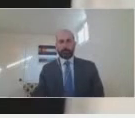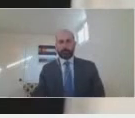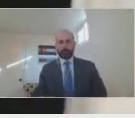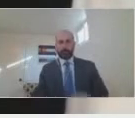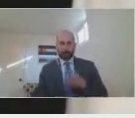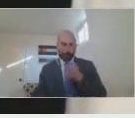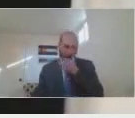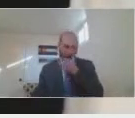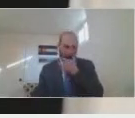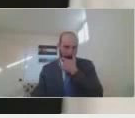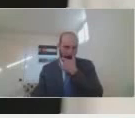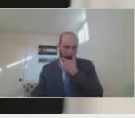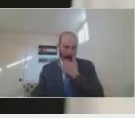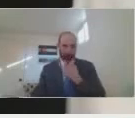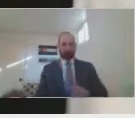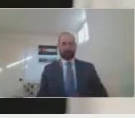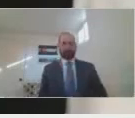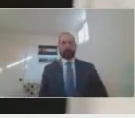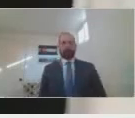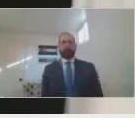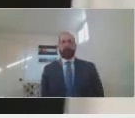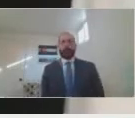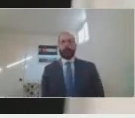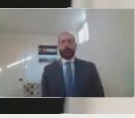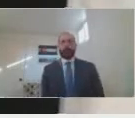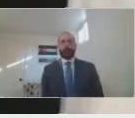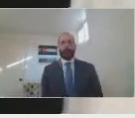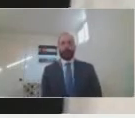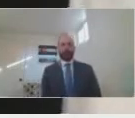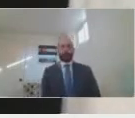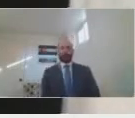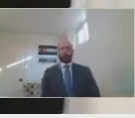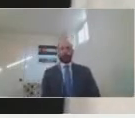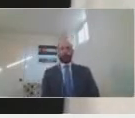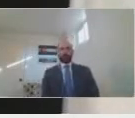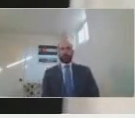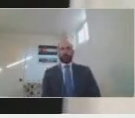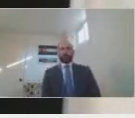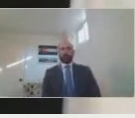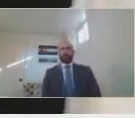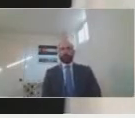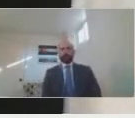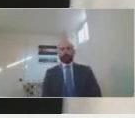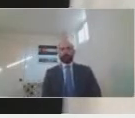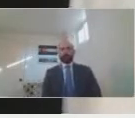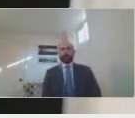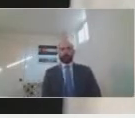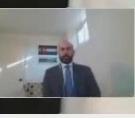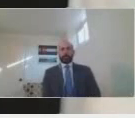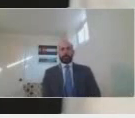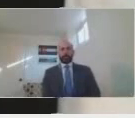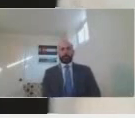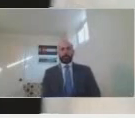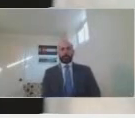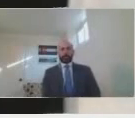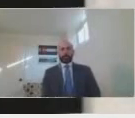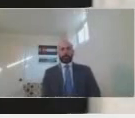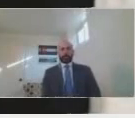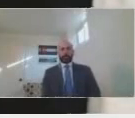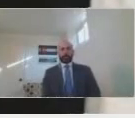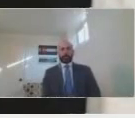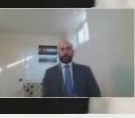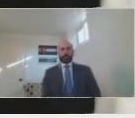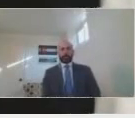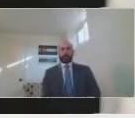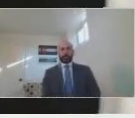personnel in and around the COVID wards that might not be with the patients. People who clean the COVID wards on maintenance, the people who check in patients would be the next